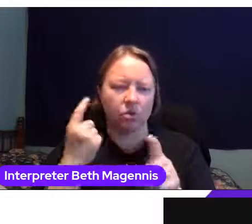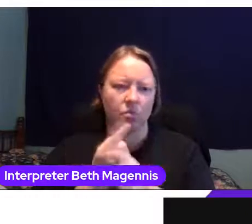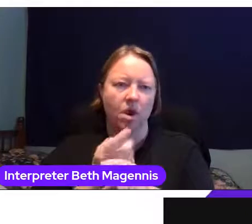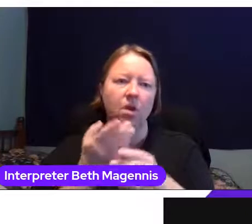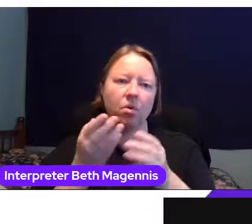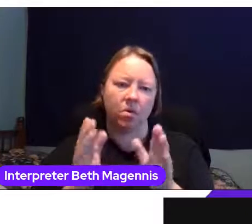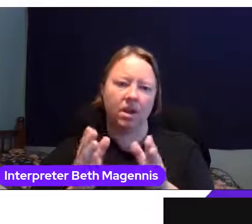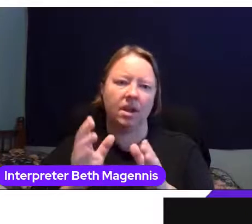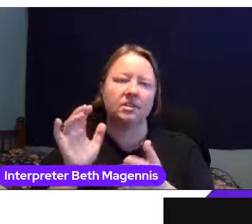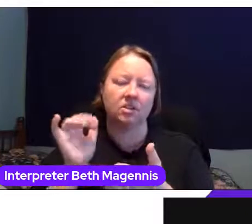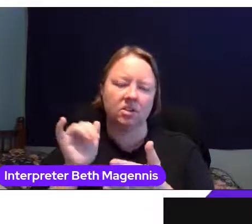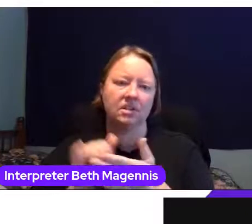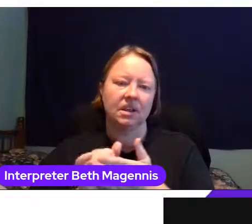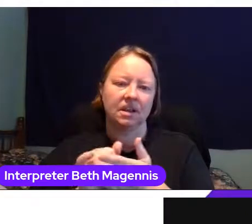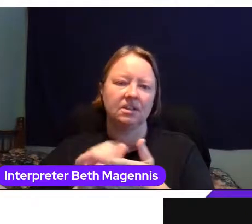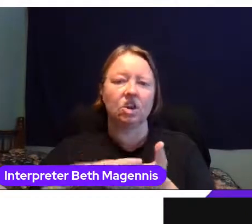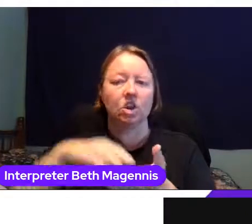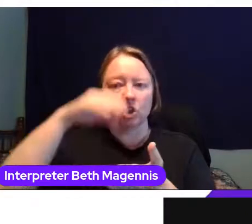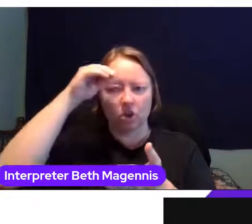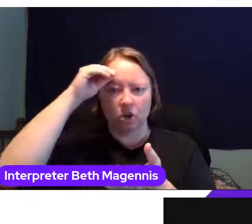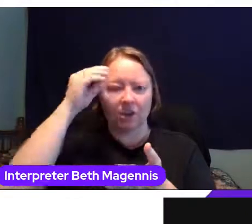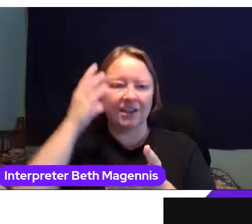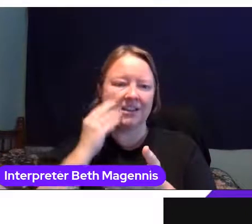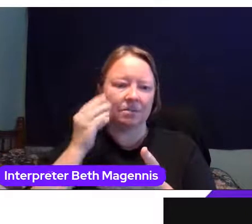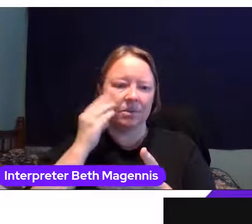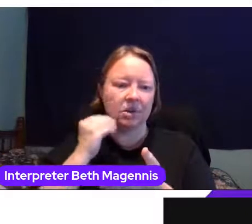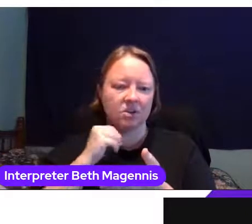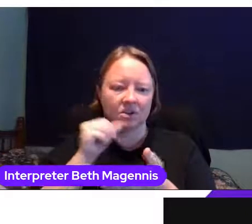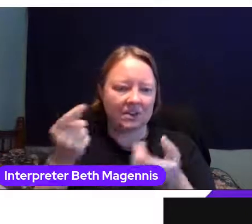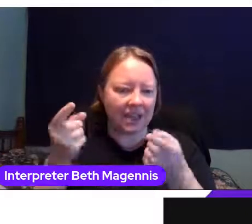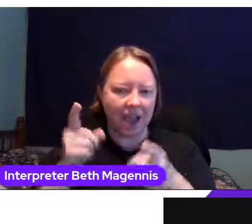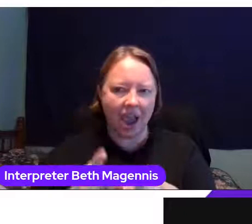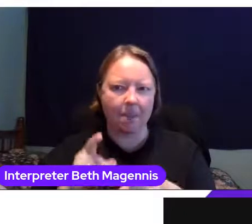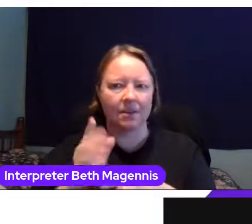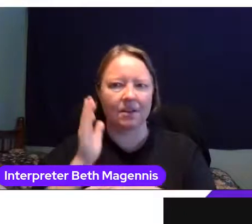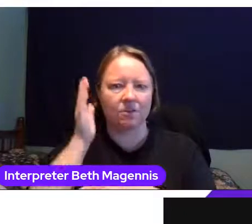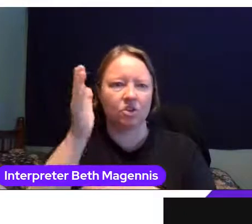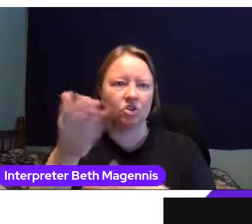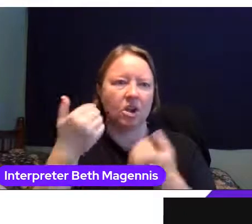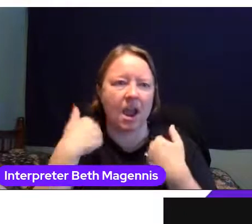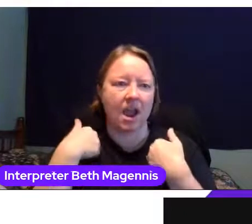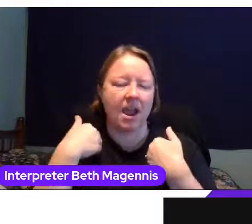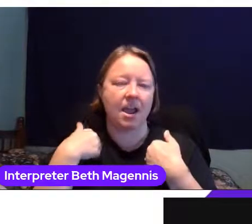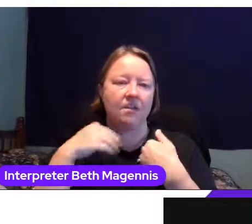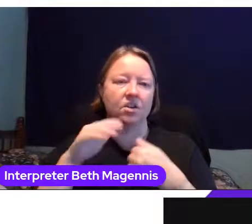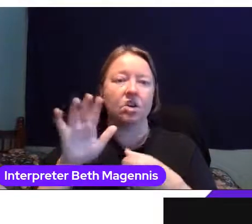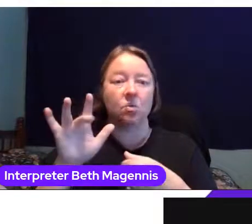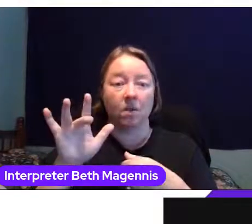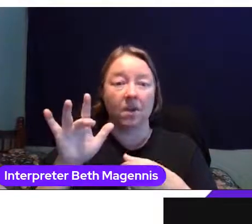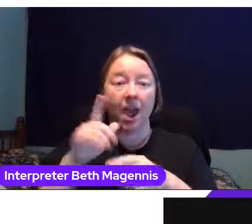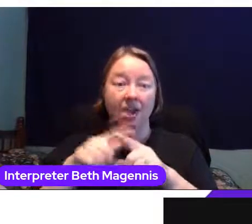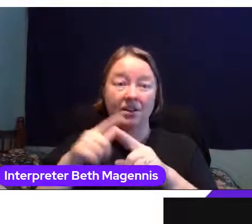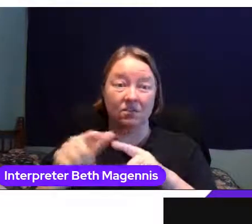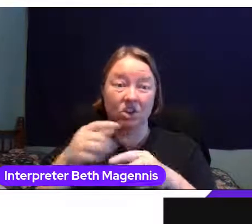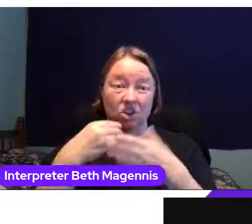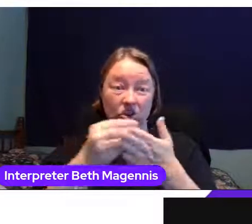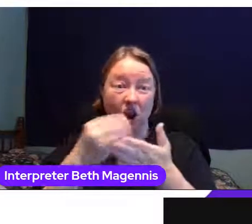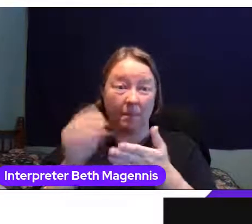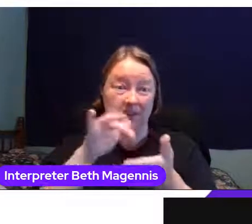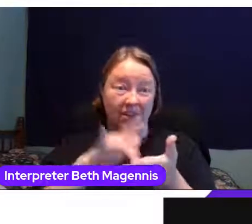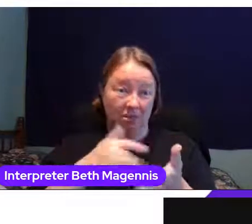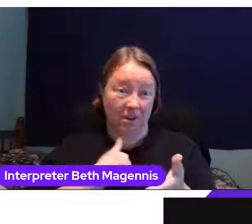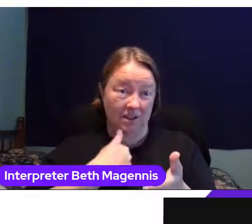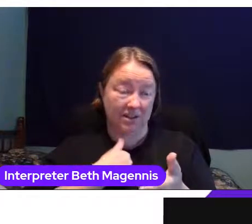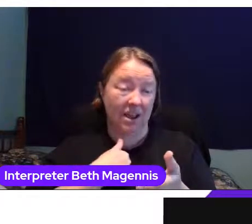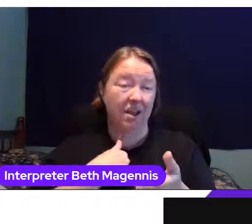And so that, you know, learning experience so it doesn't happen in the future. I mean, I have 25 shopping centers myself and my portfolio,